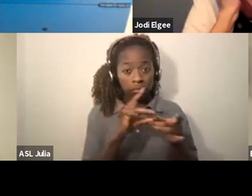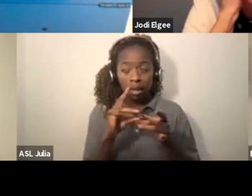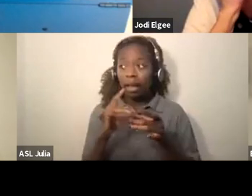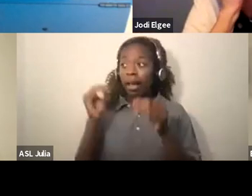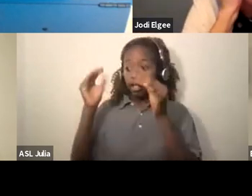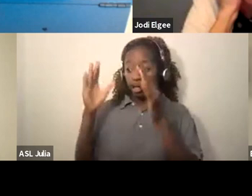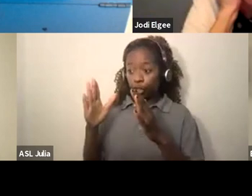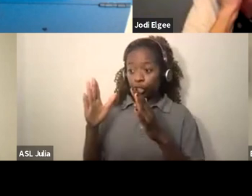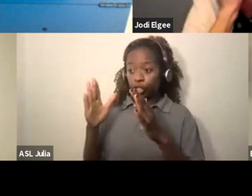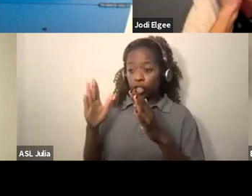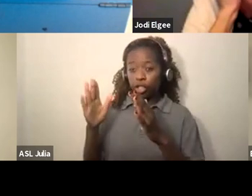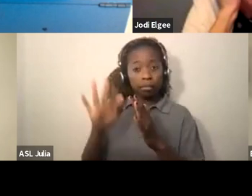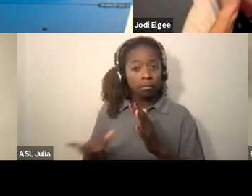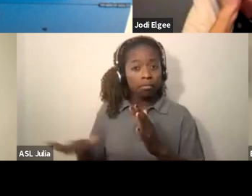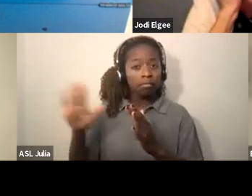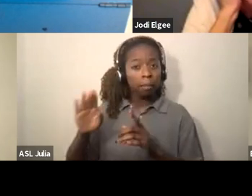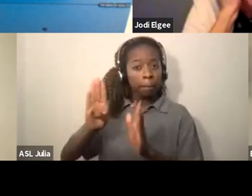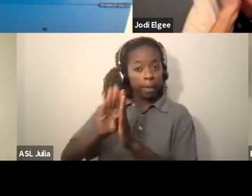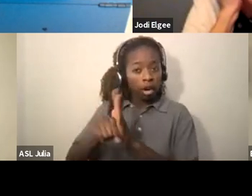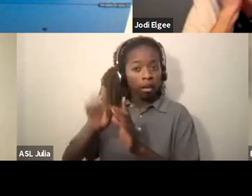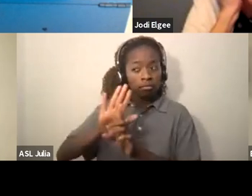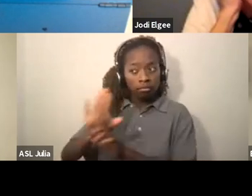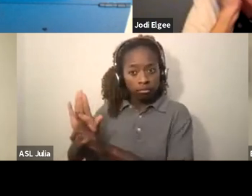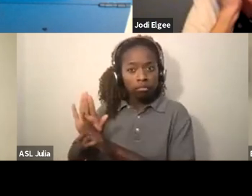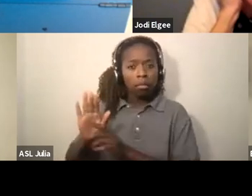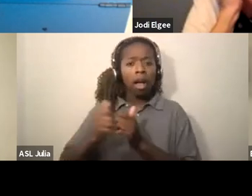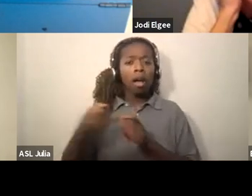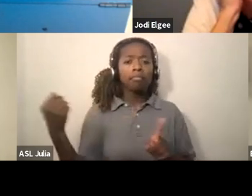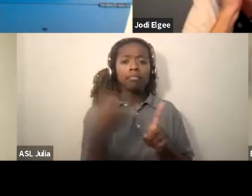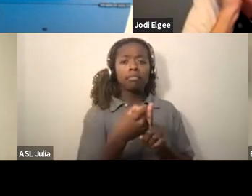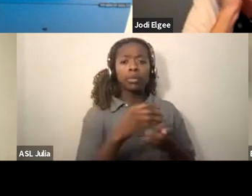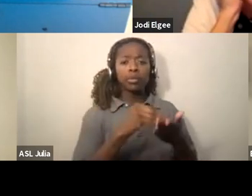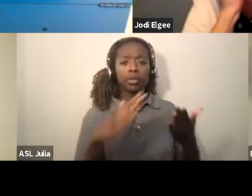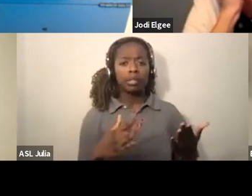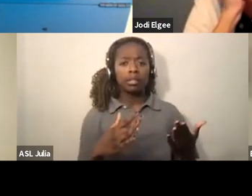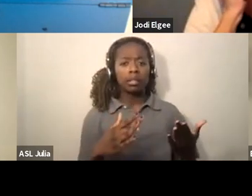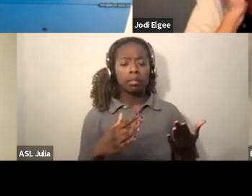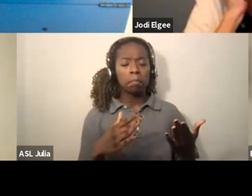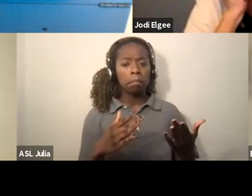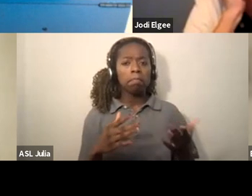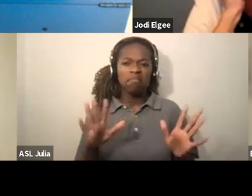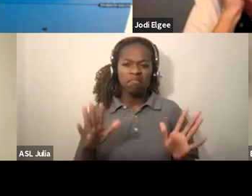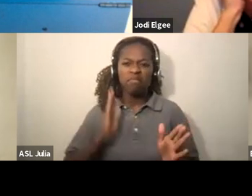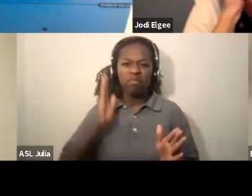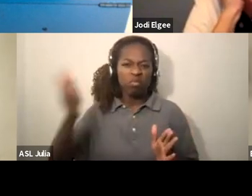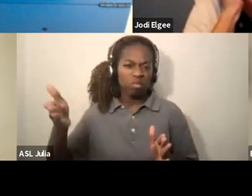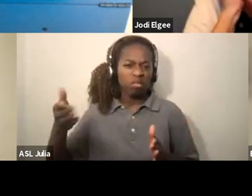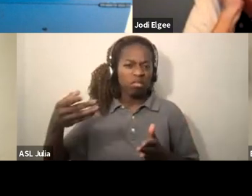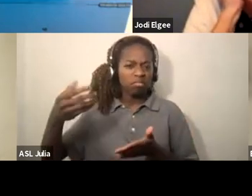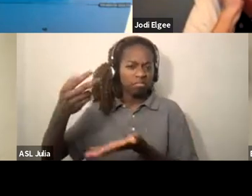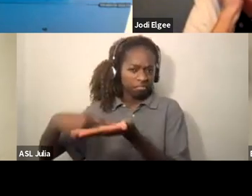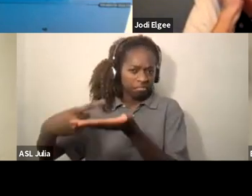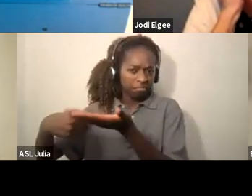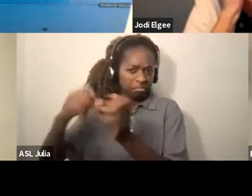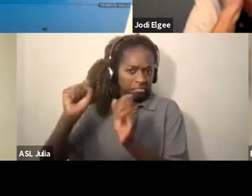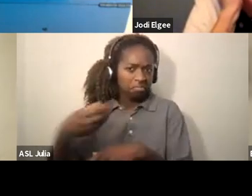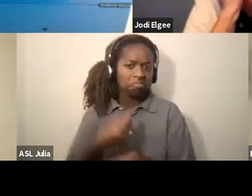demographics um and how that impacts our students so for future discussion but something that i'm thinking about